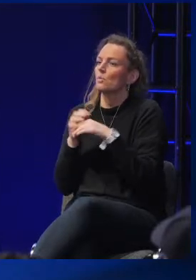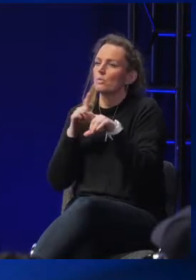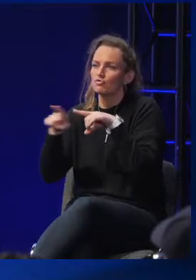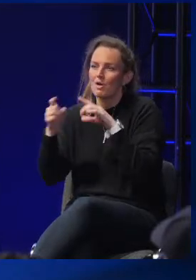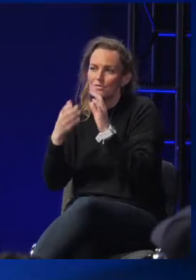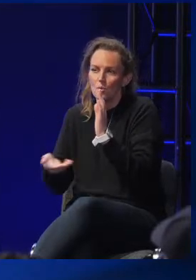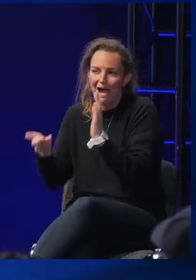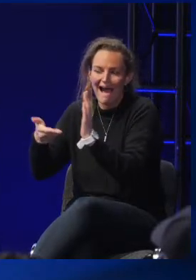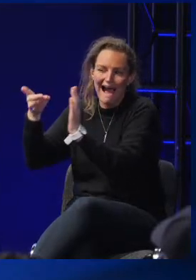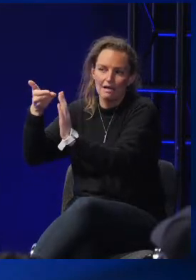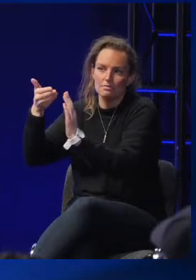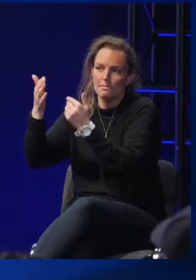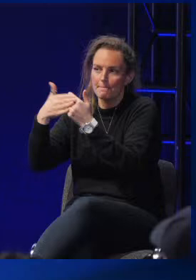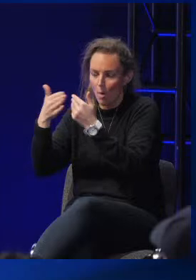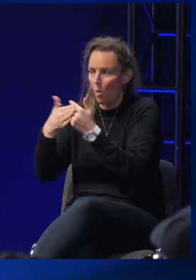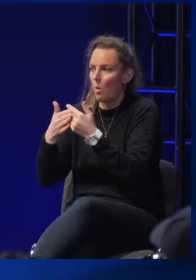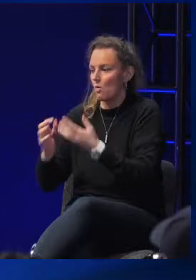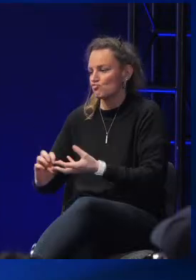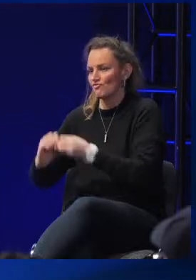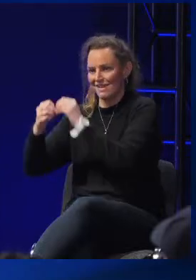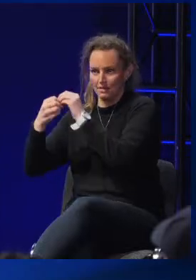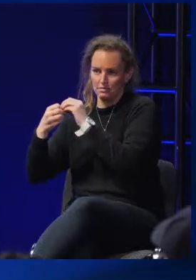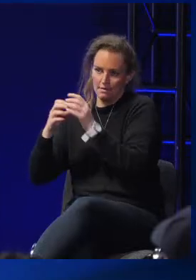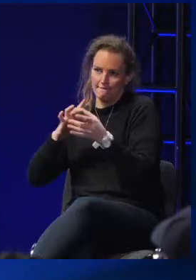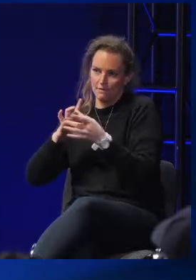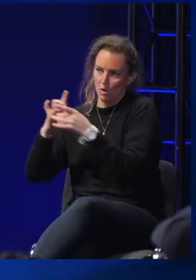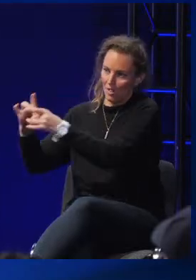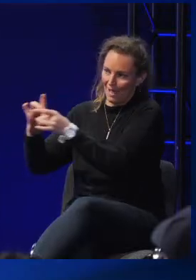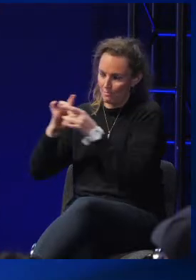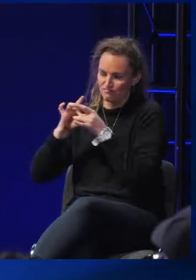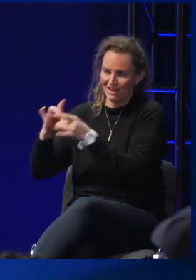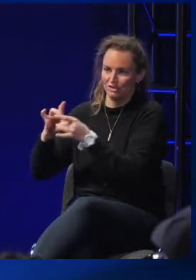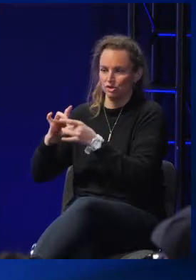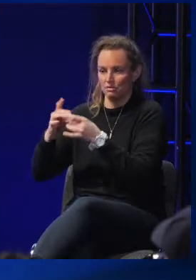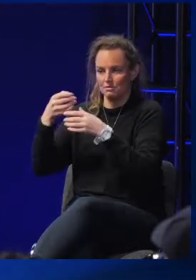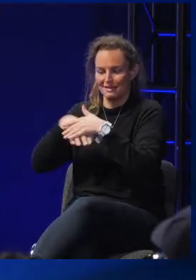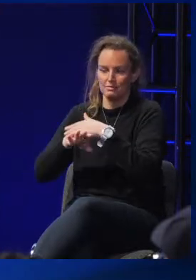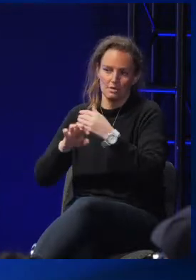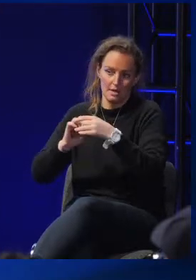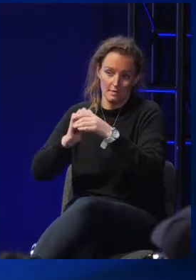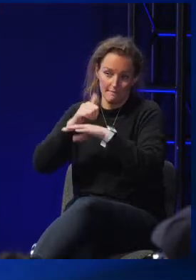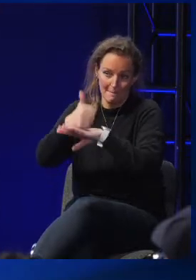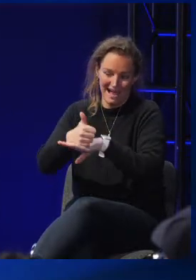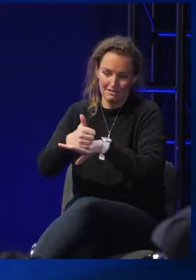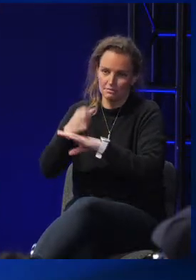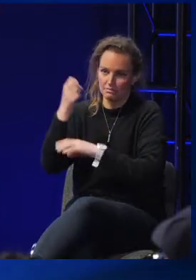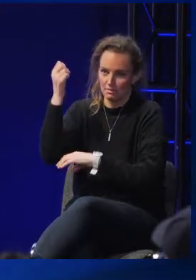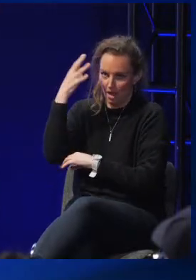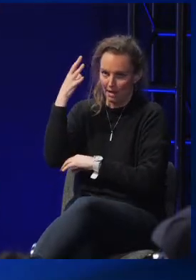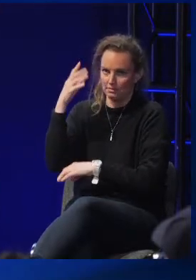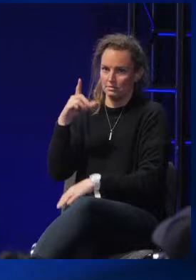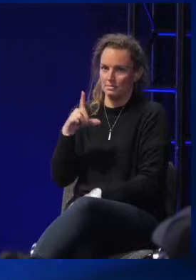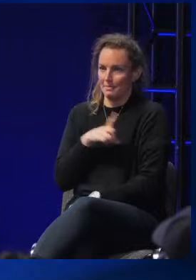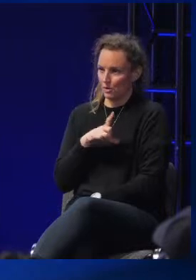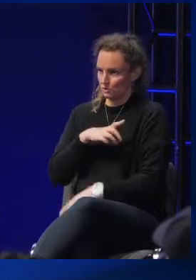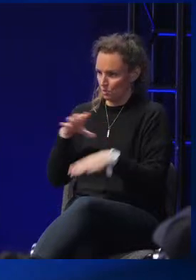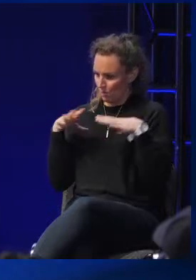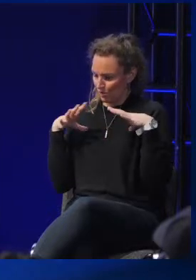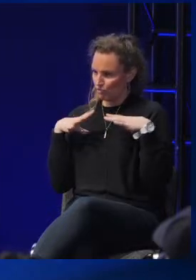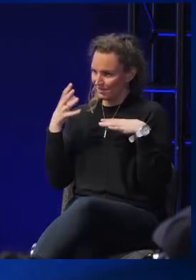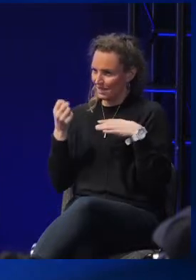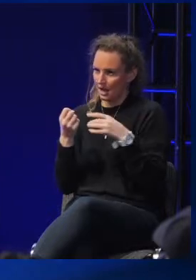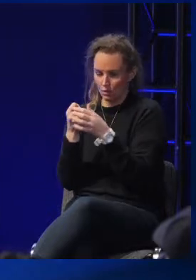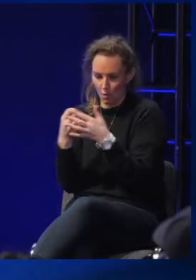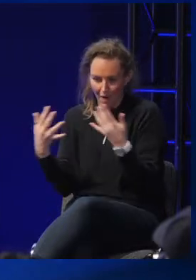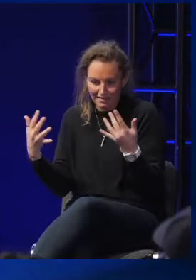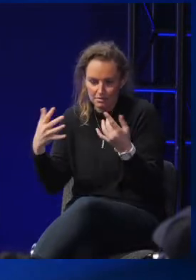more of chromatic aberration inside of BaseLight, because we already had quite a lot of chromatic